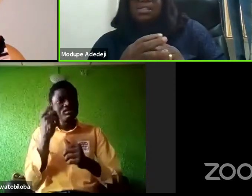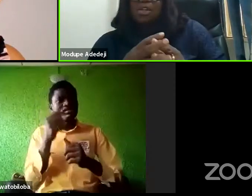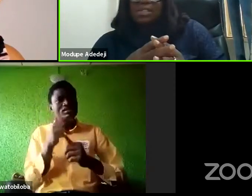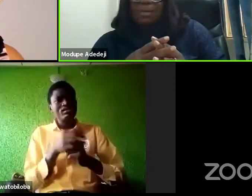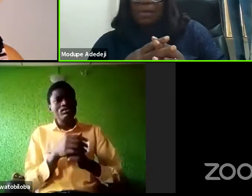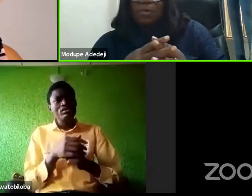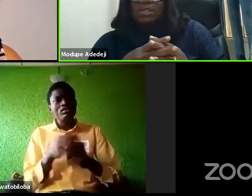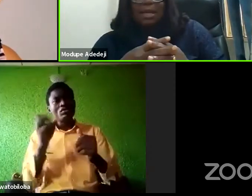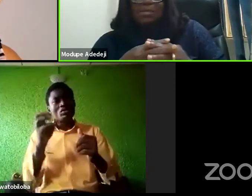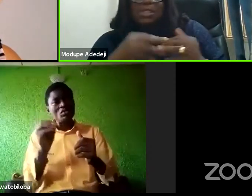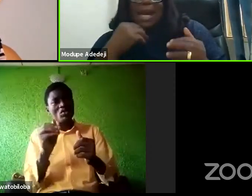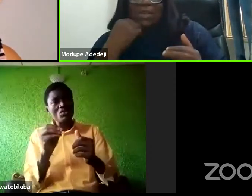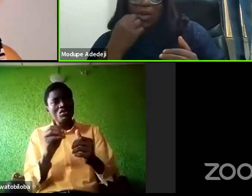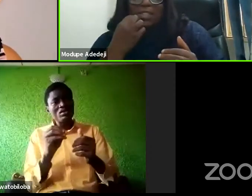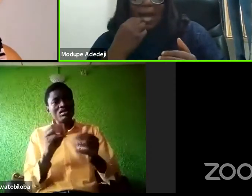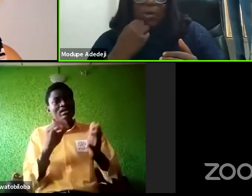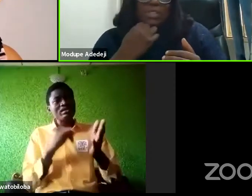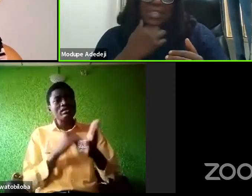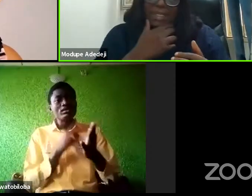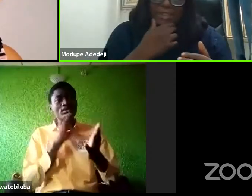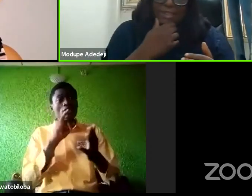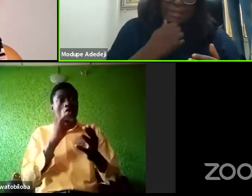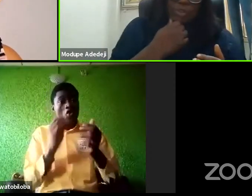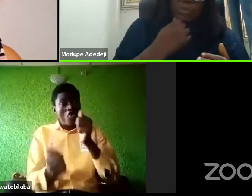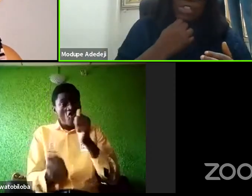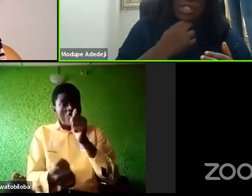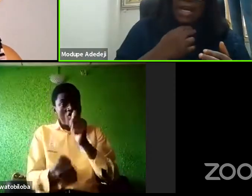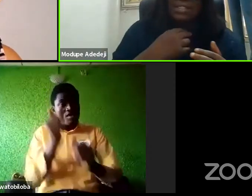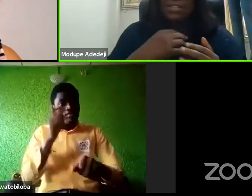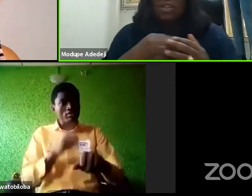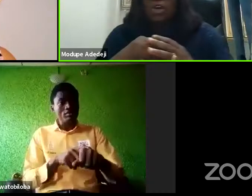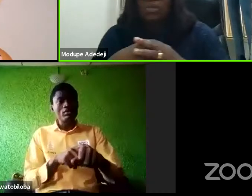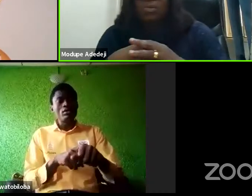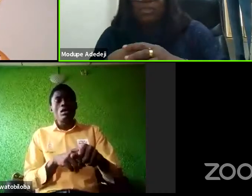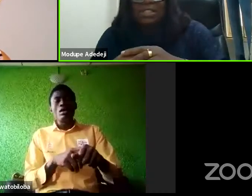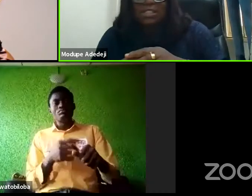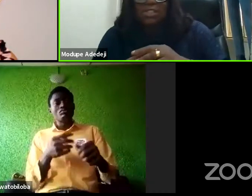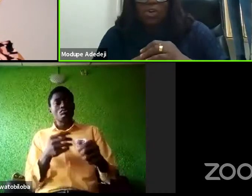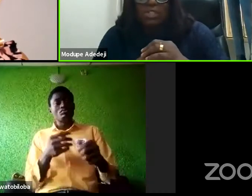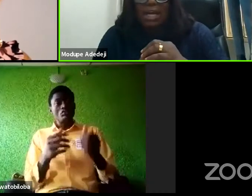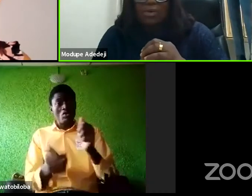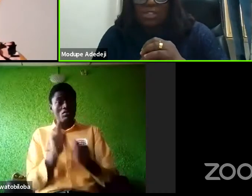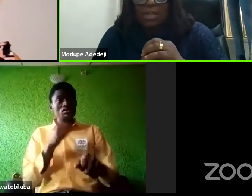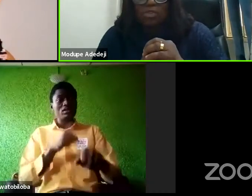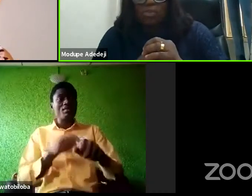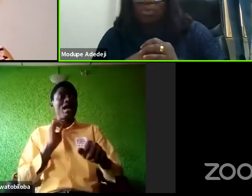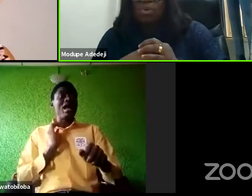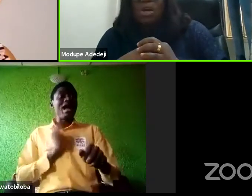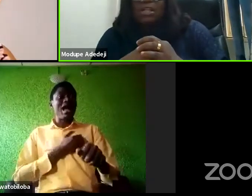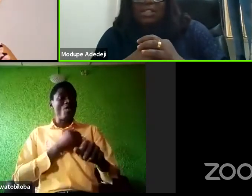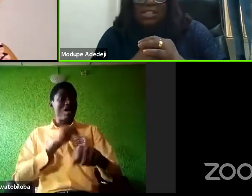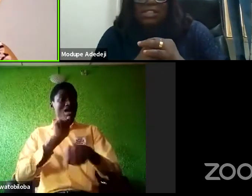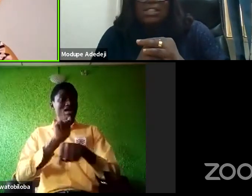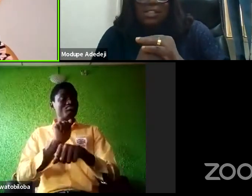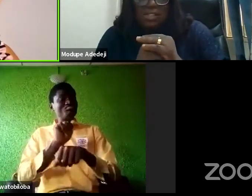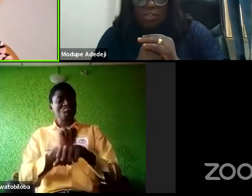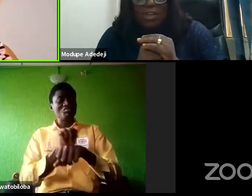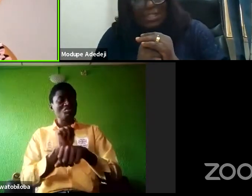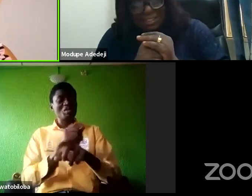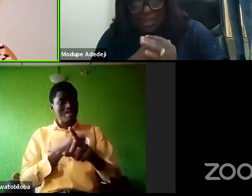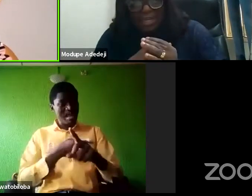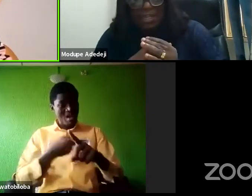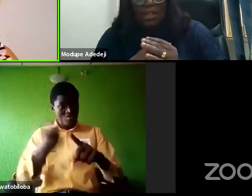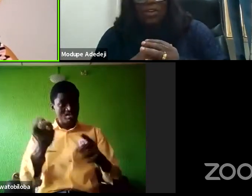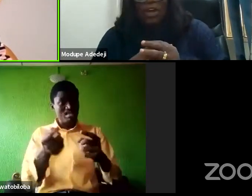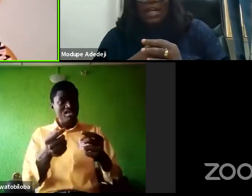it is not about, most times our doors are hostile, so to say. I mean, your hospital facility doors are hostile to the citizens